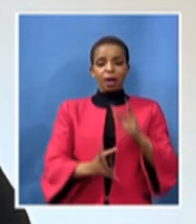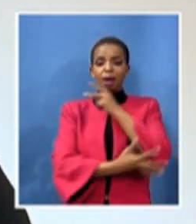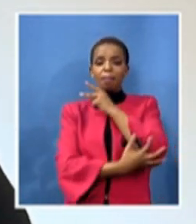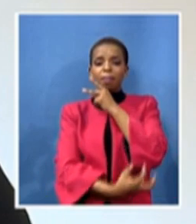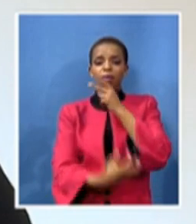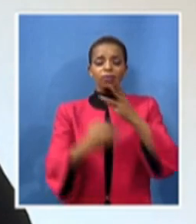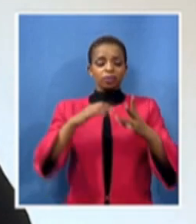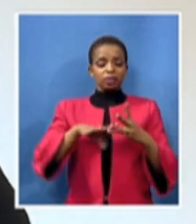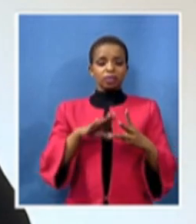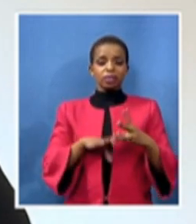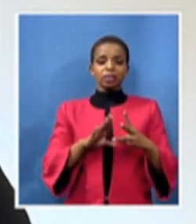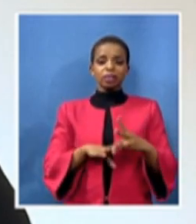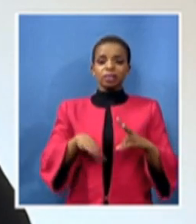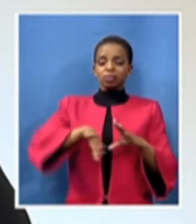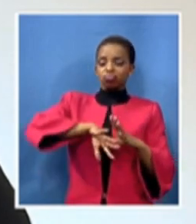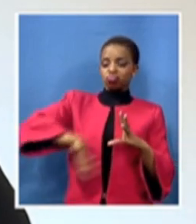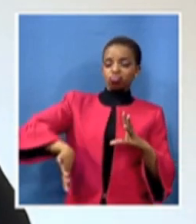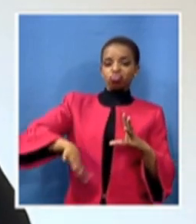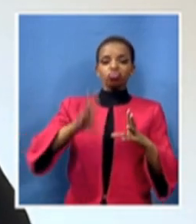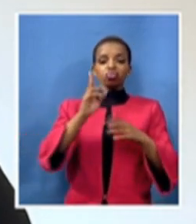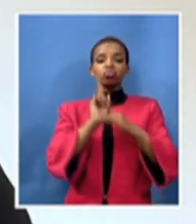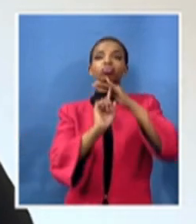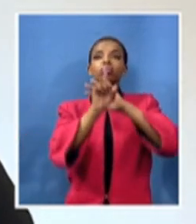and discrimination at the workplace.